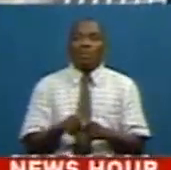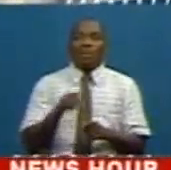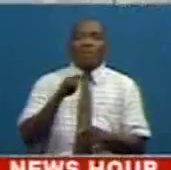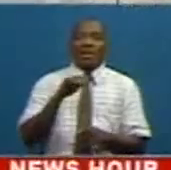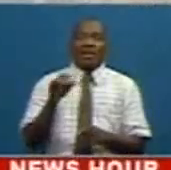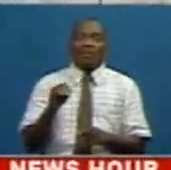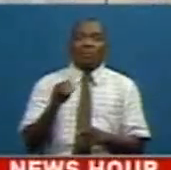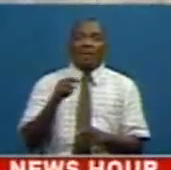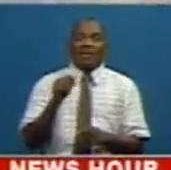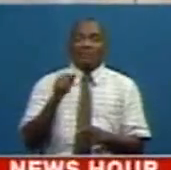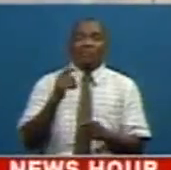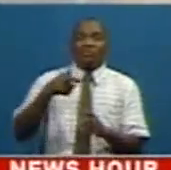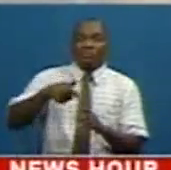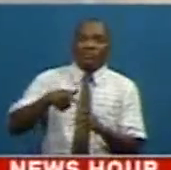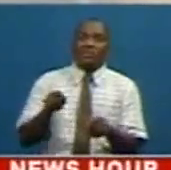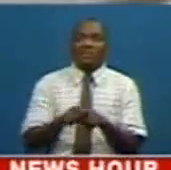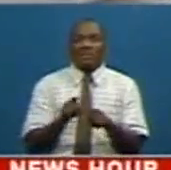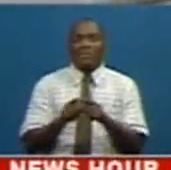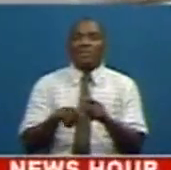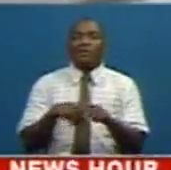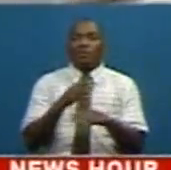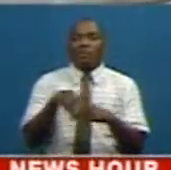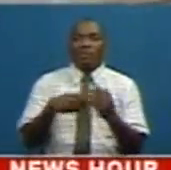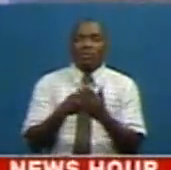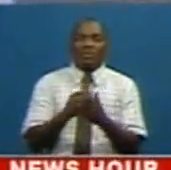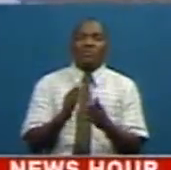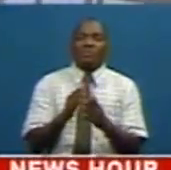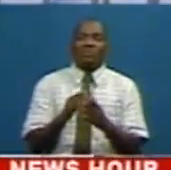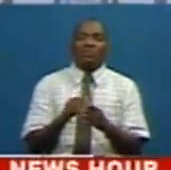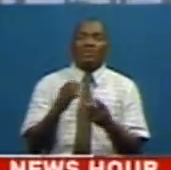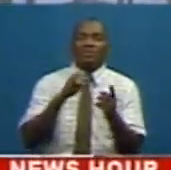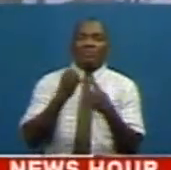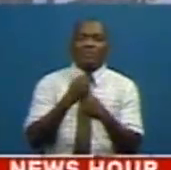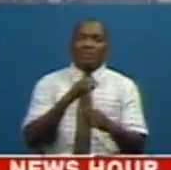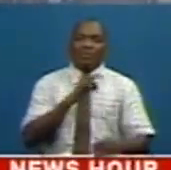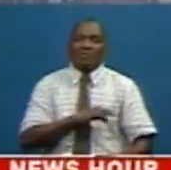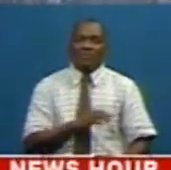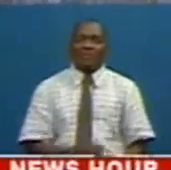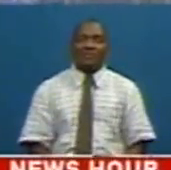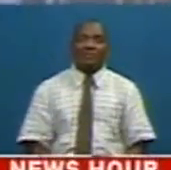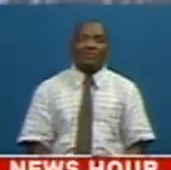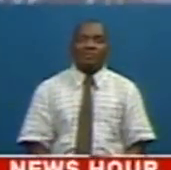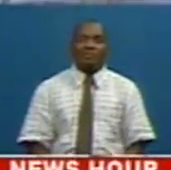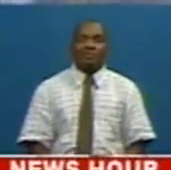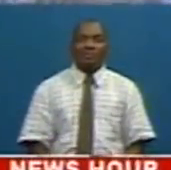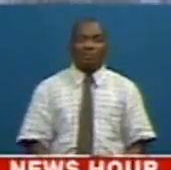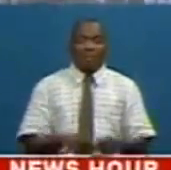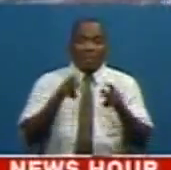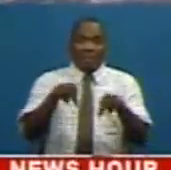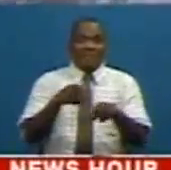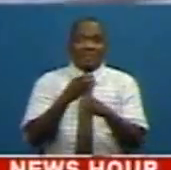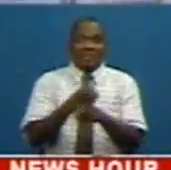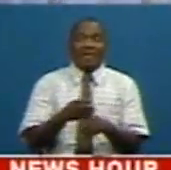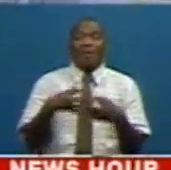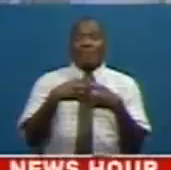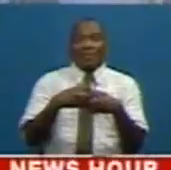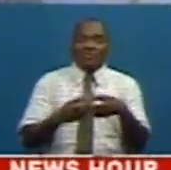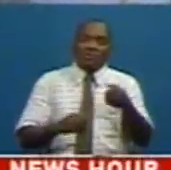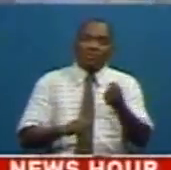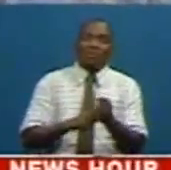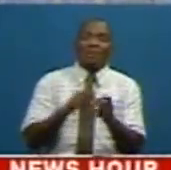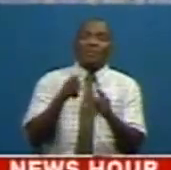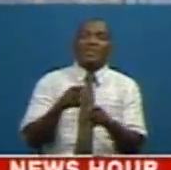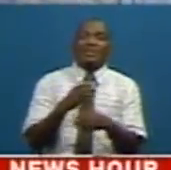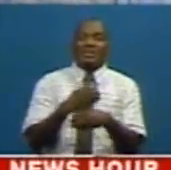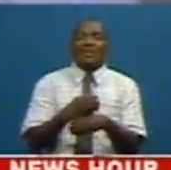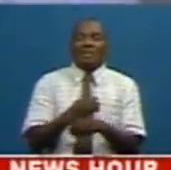for fossil fuel lowers utility costs in addition to environmental benefits. The personal care dryer will support the personal